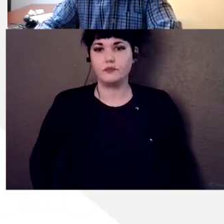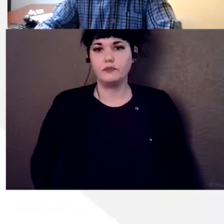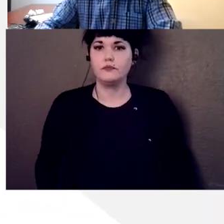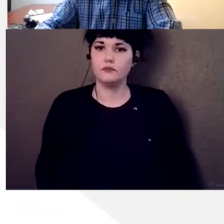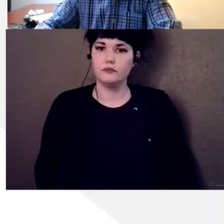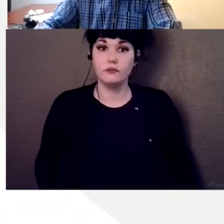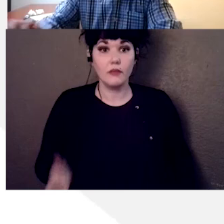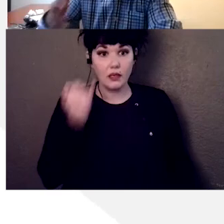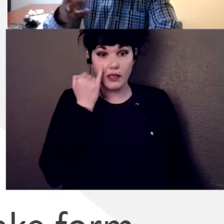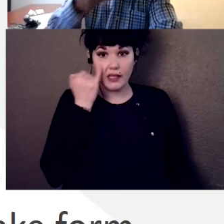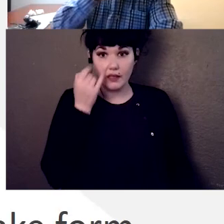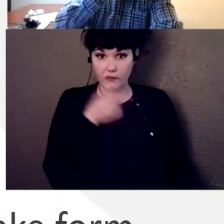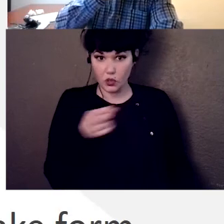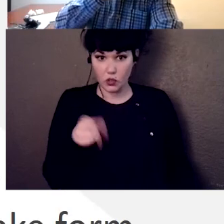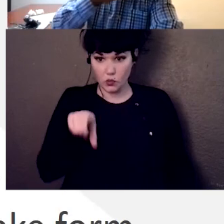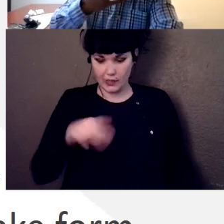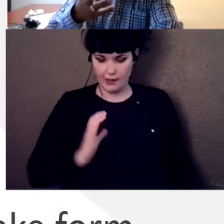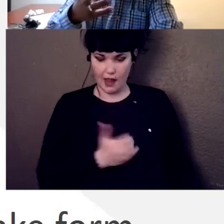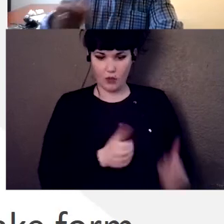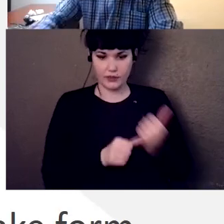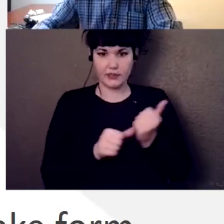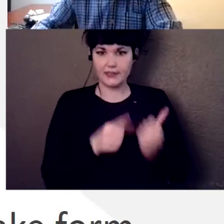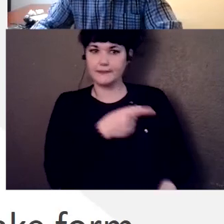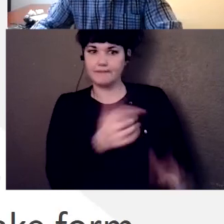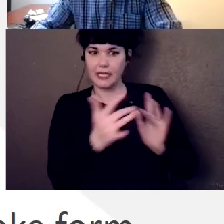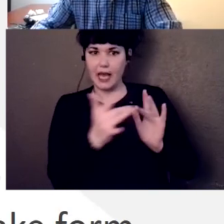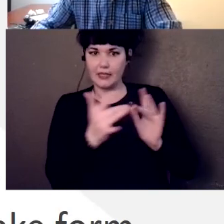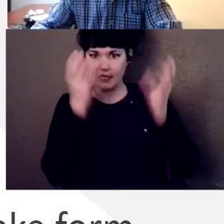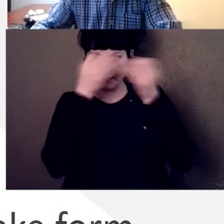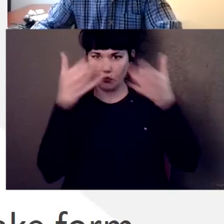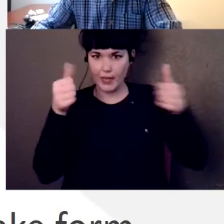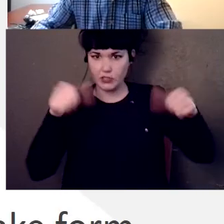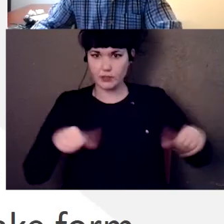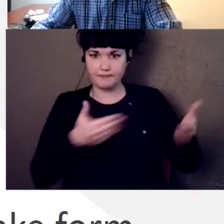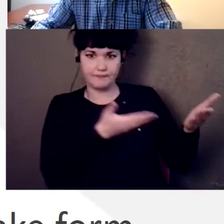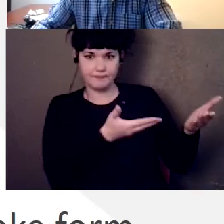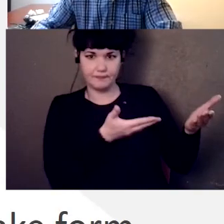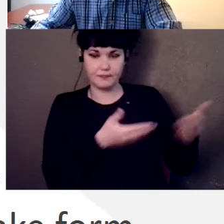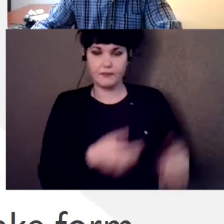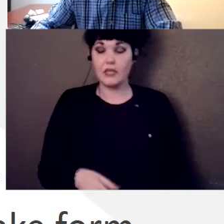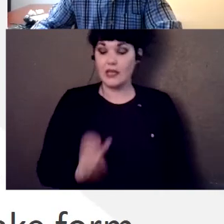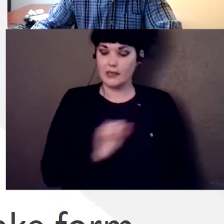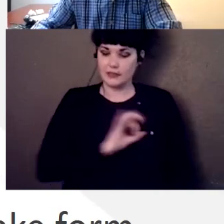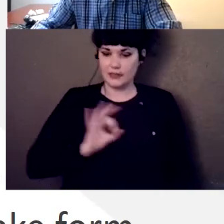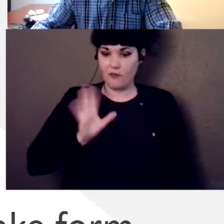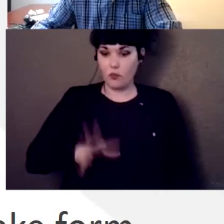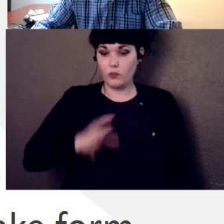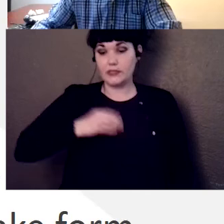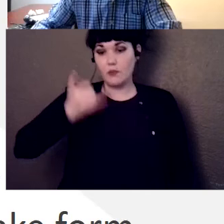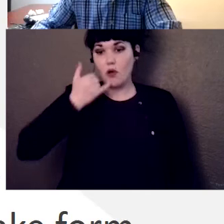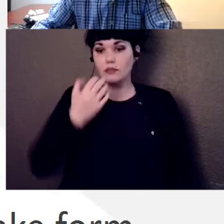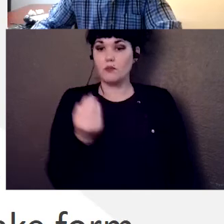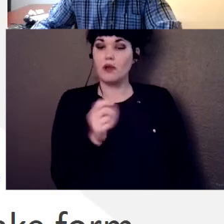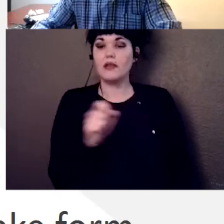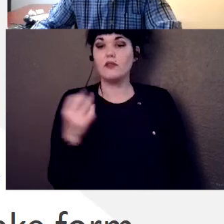If you need our assistance, this is the way to contact us. Intake staff is available to take calls Monday through Friday, 9 a.m.